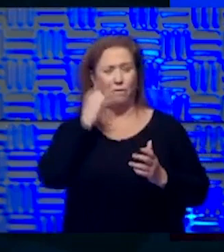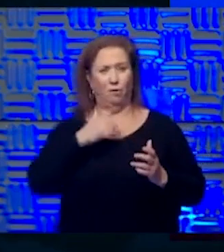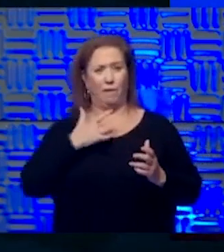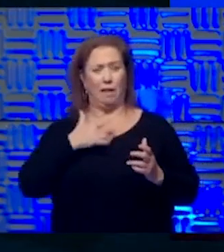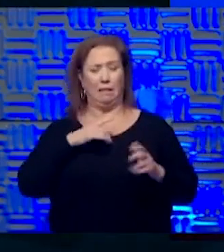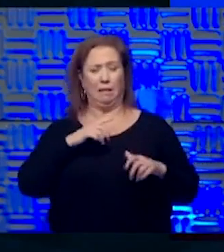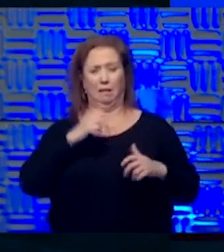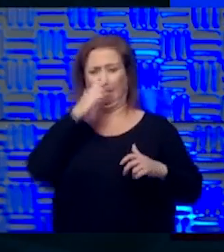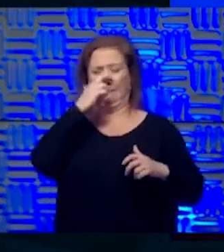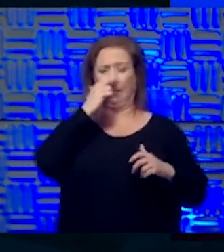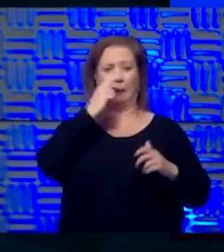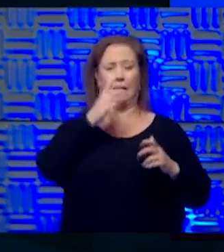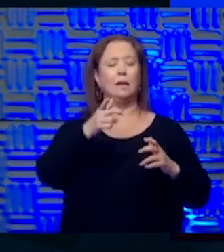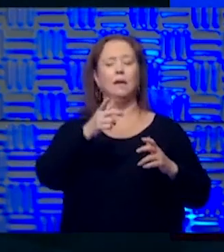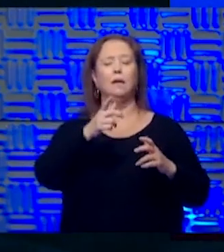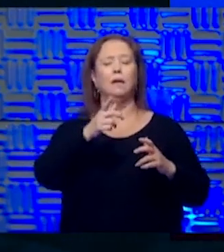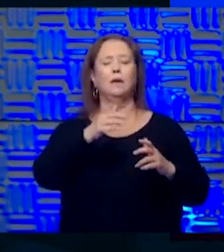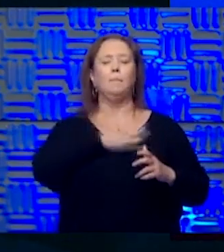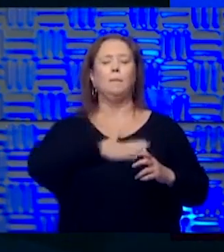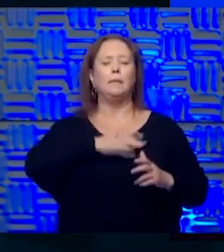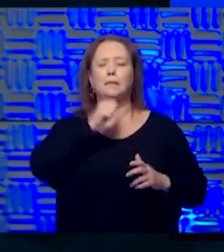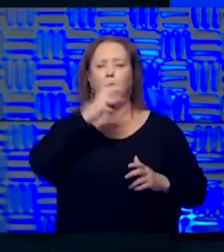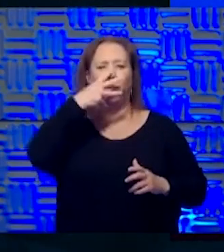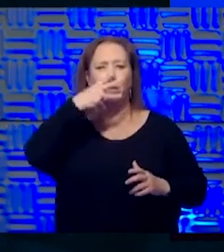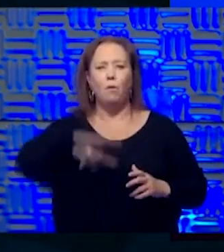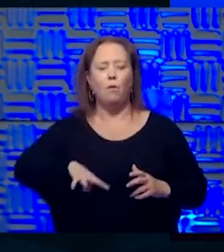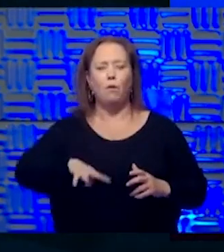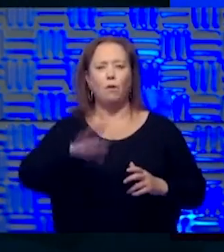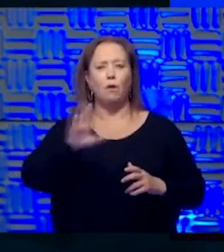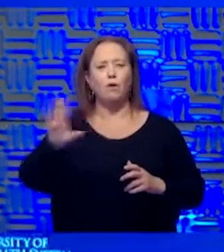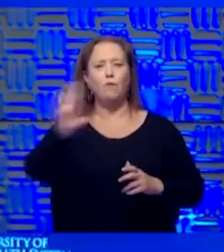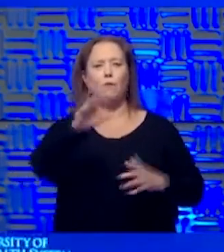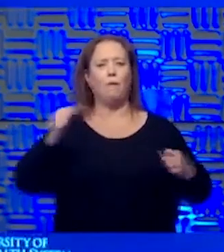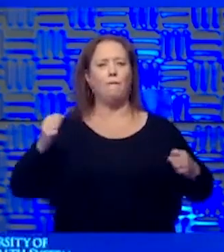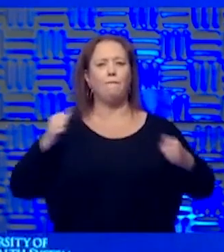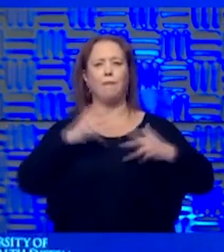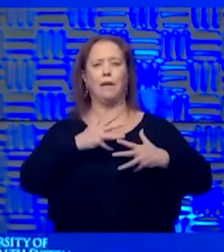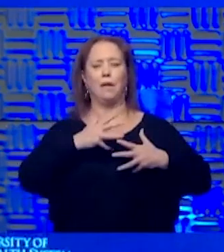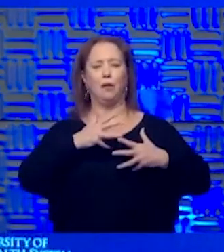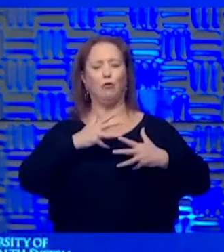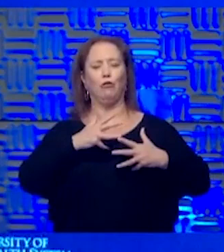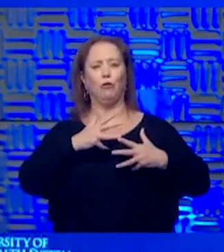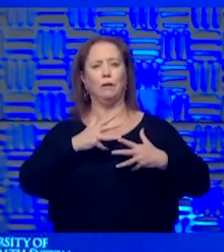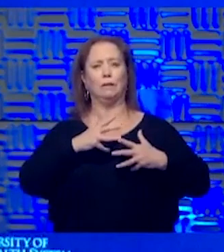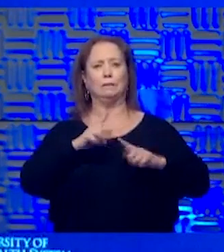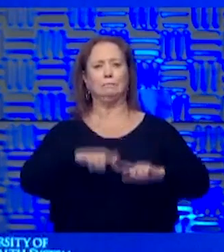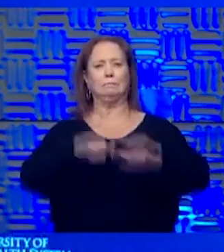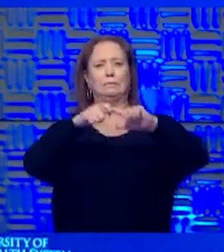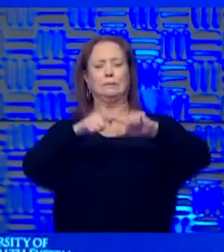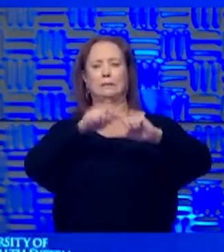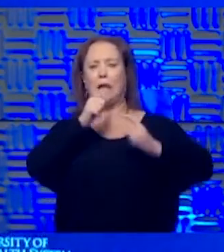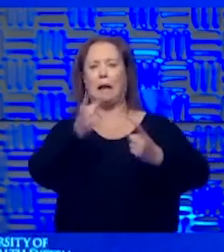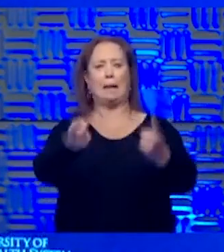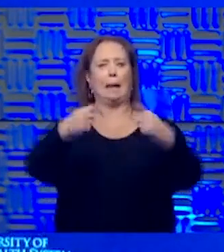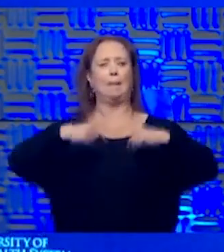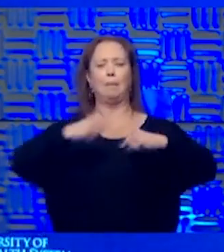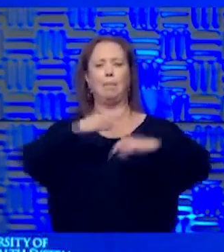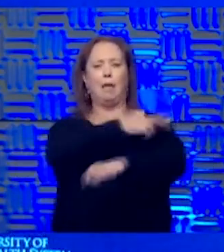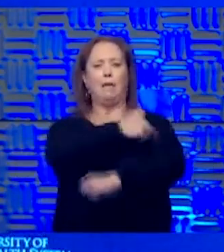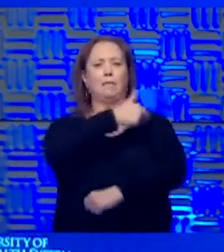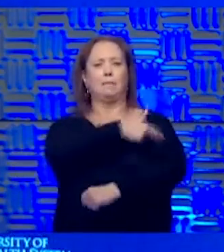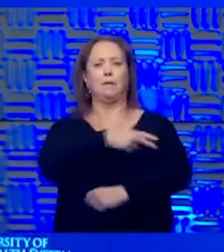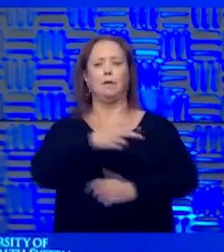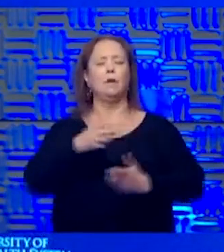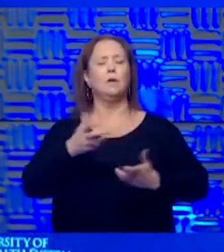symptoms here, don't ignore those, right? Don't let fear cause a bad outcome for you. You know, fear. Don't let fear